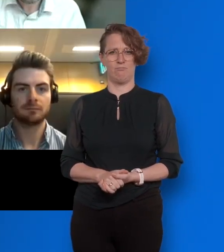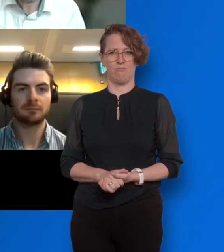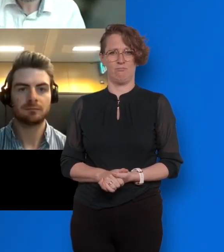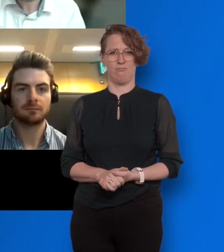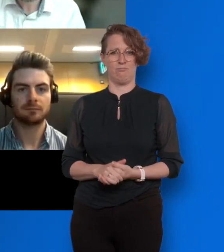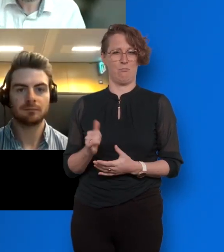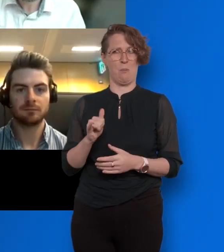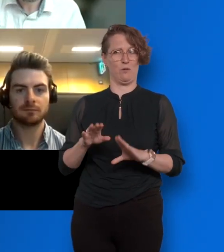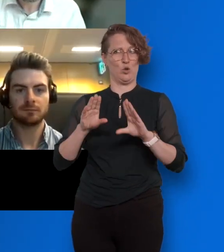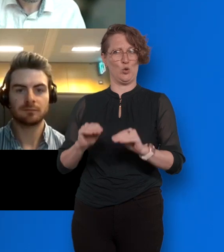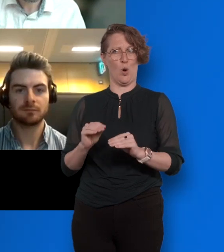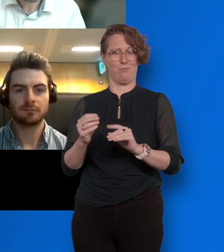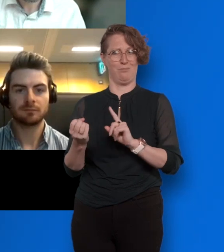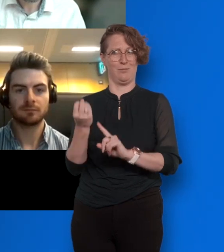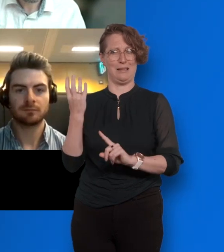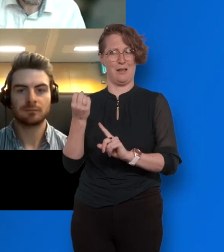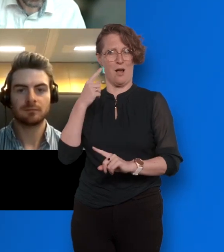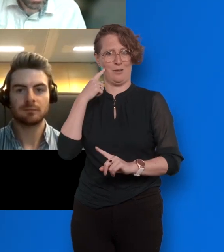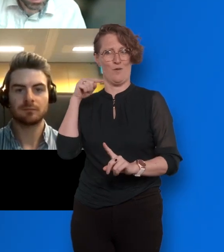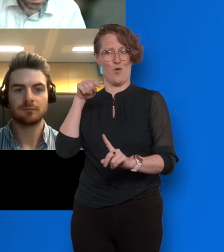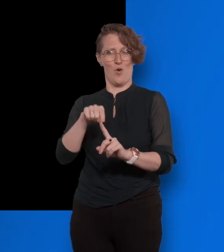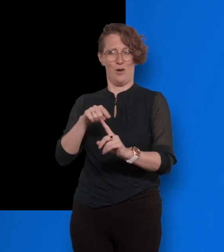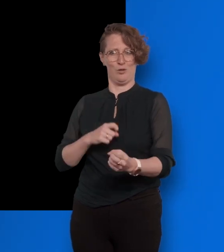Looks like we have to stop the presentation for that.